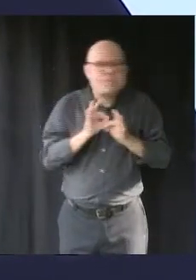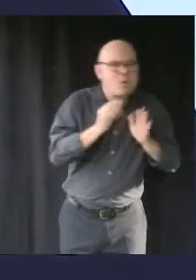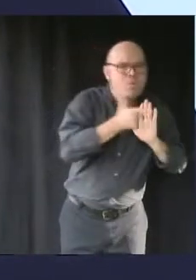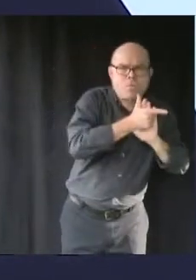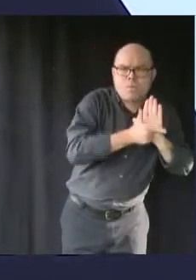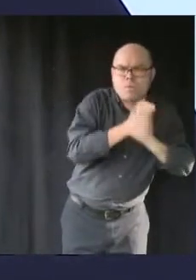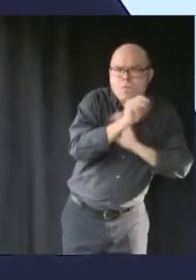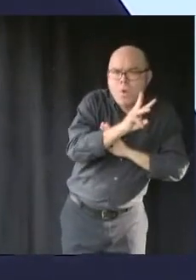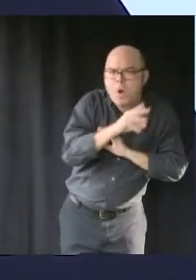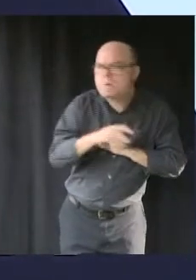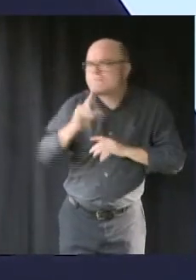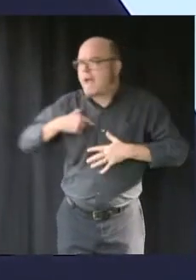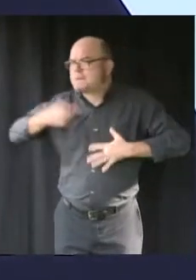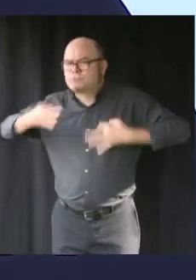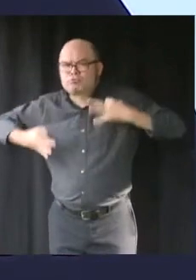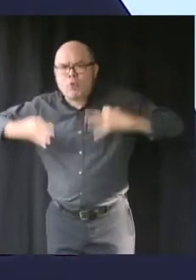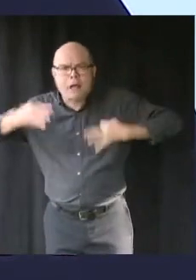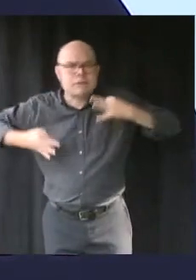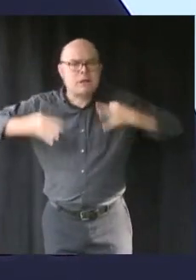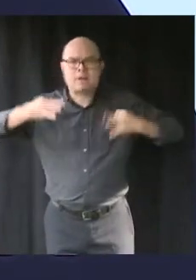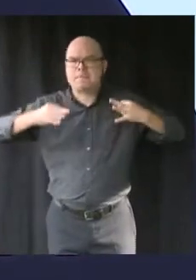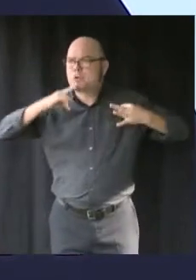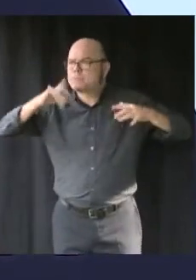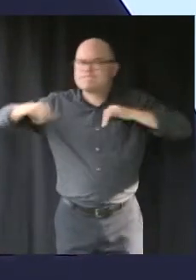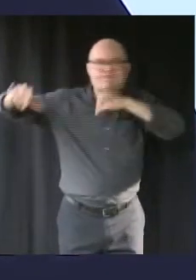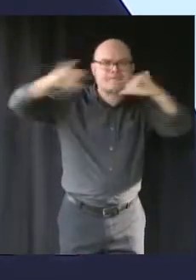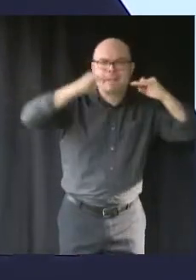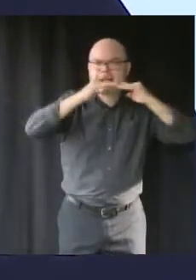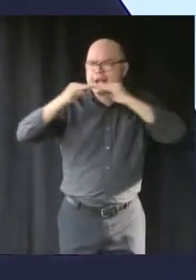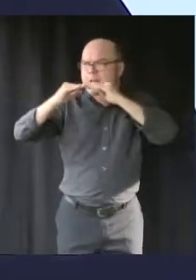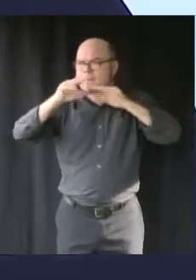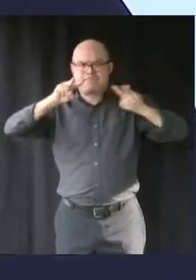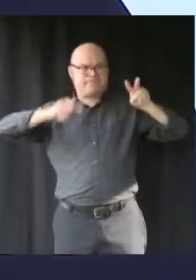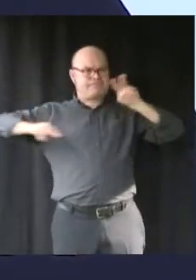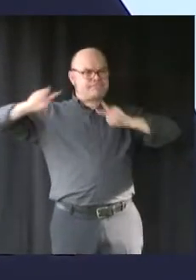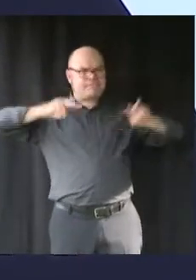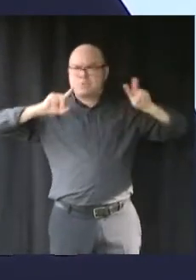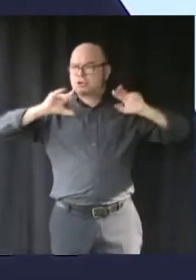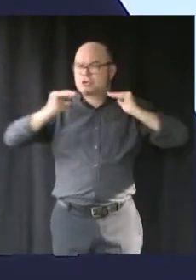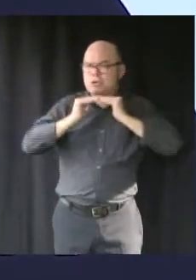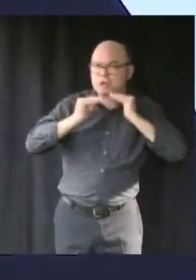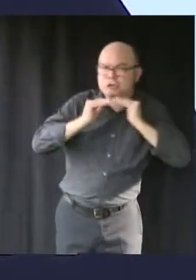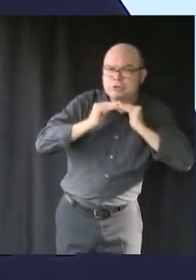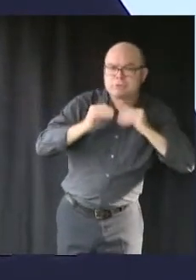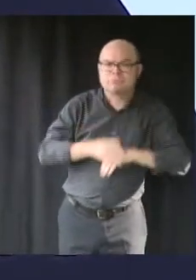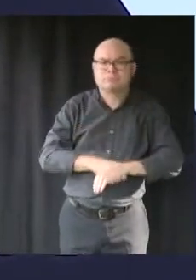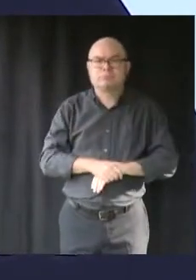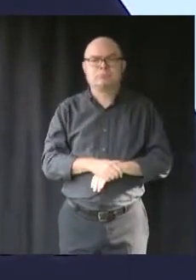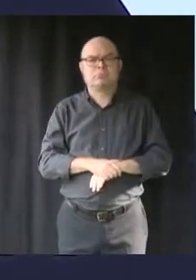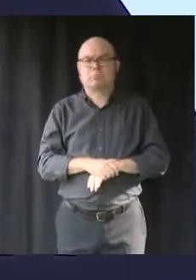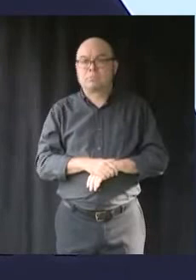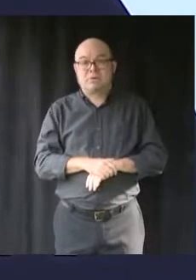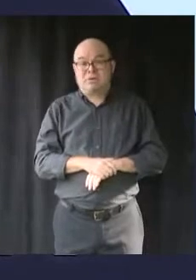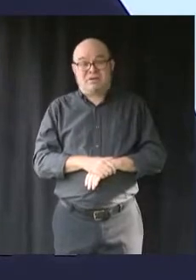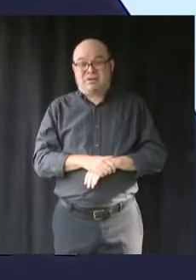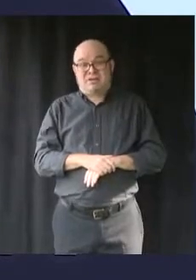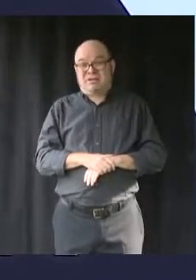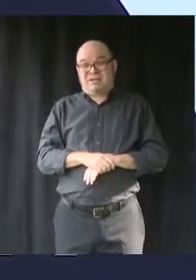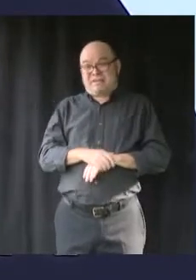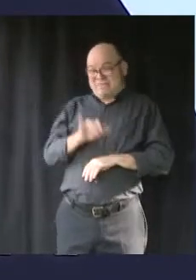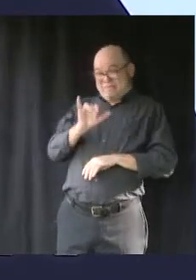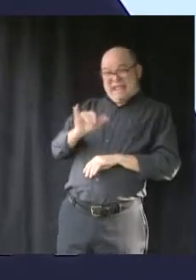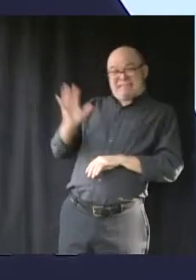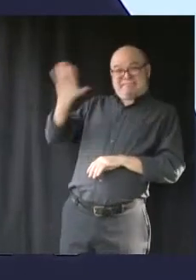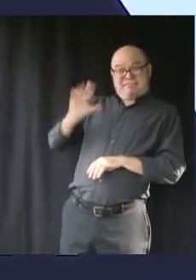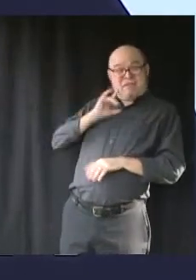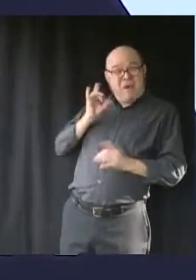justice. Criminals whose crimes were so appalling that Supreme Court Justice Robert Jackson, the chief prosecutor at